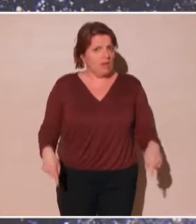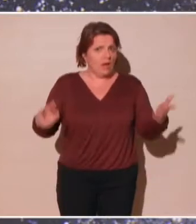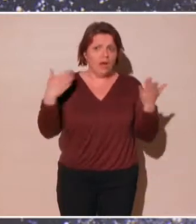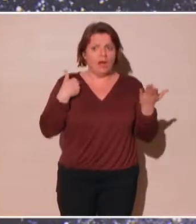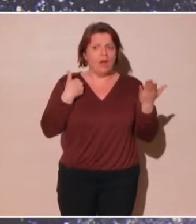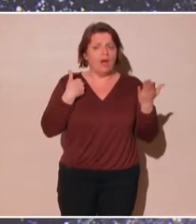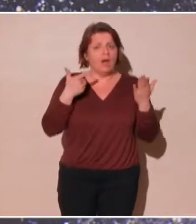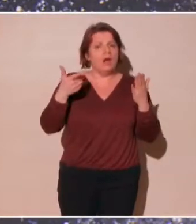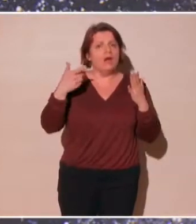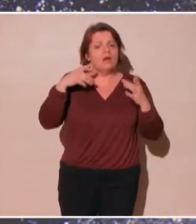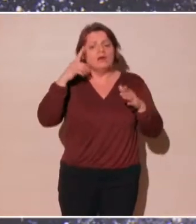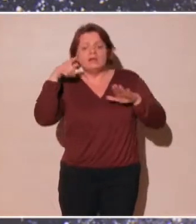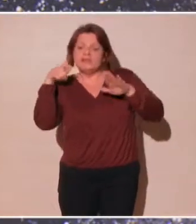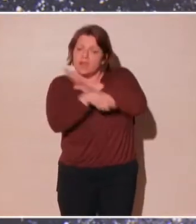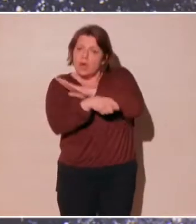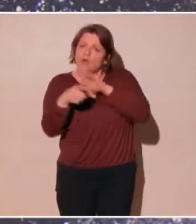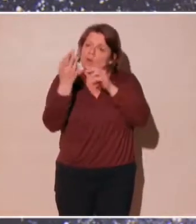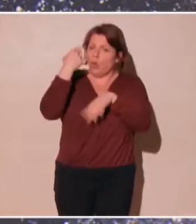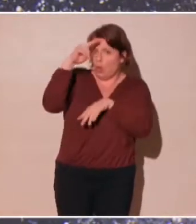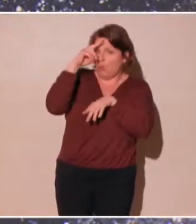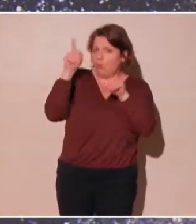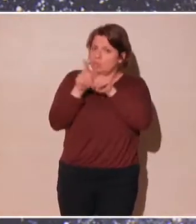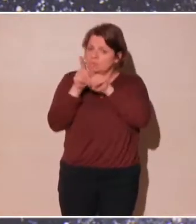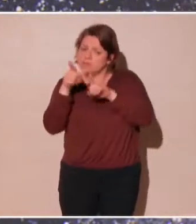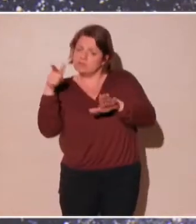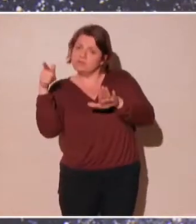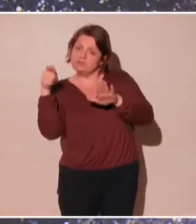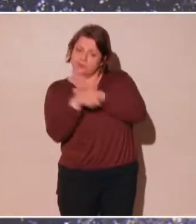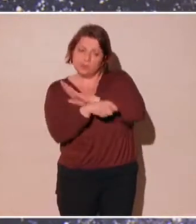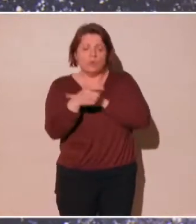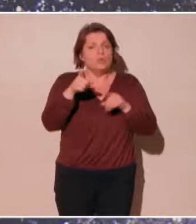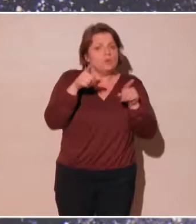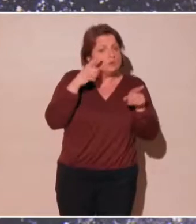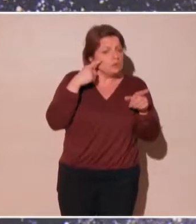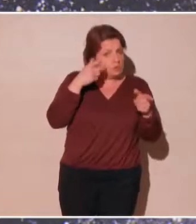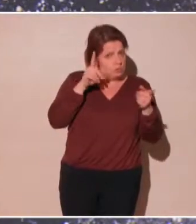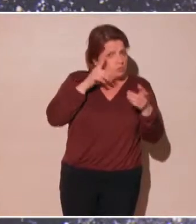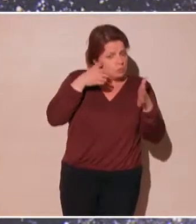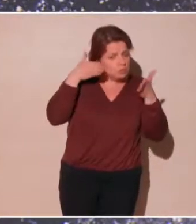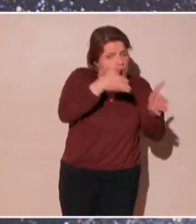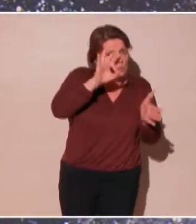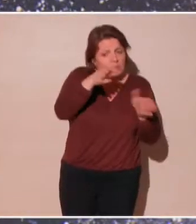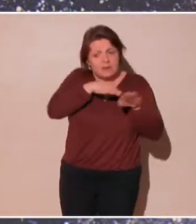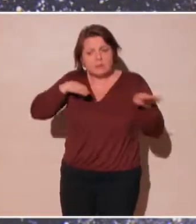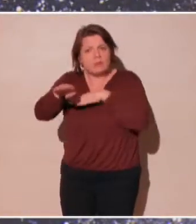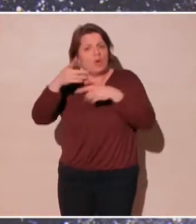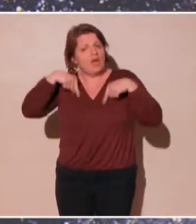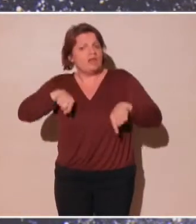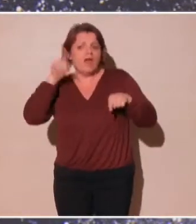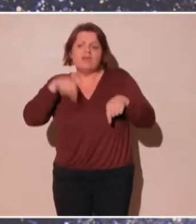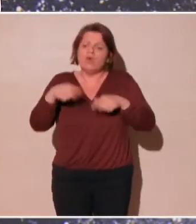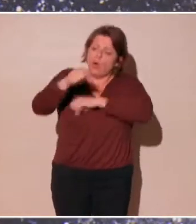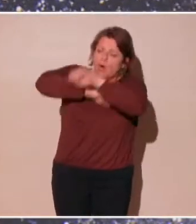In addition to all of that, the state determines the regulatory framework, the state and the government finances, and Europe will stand